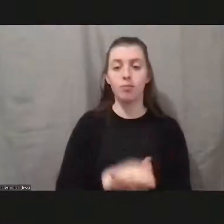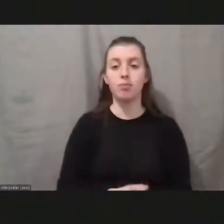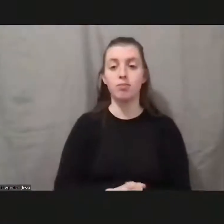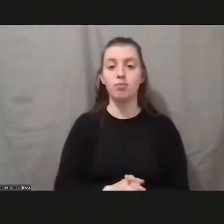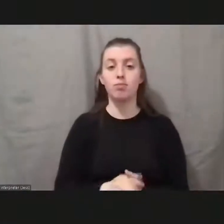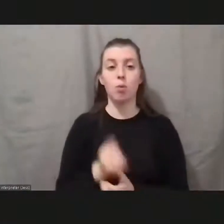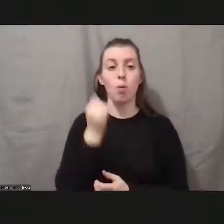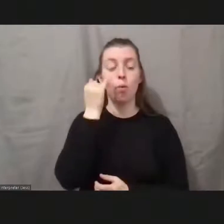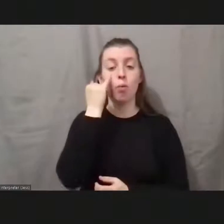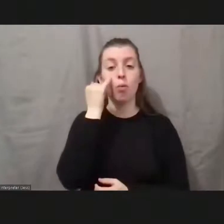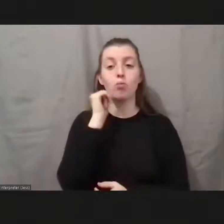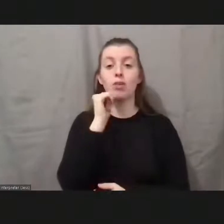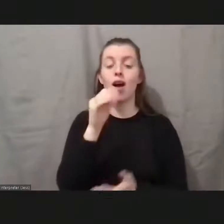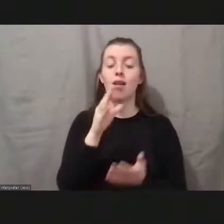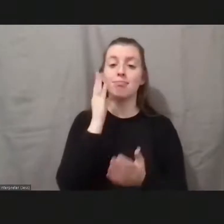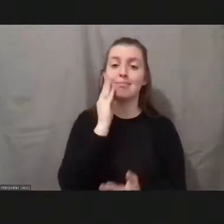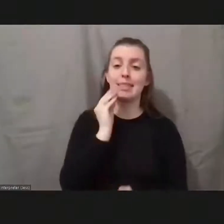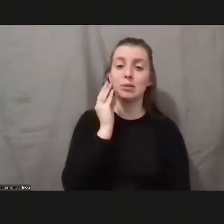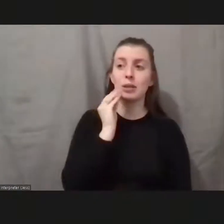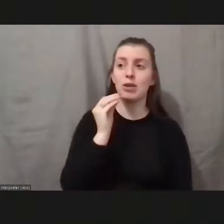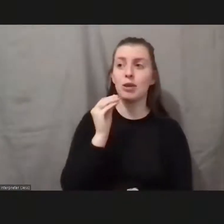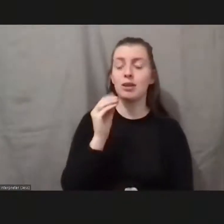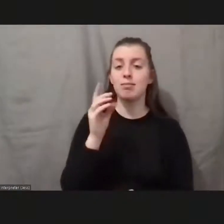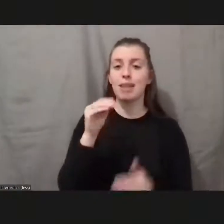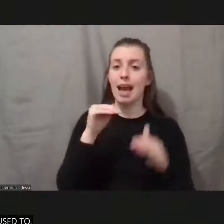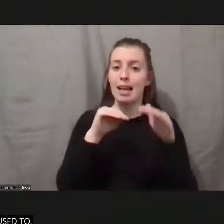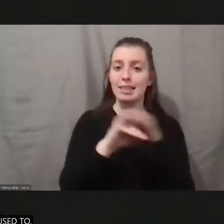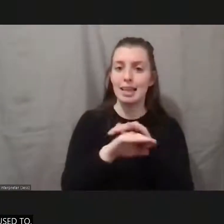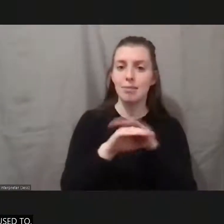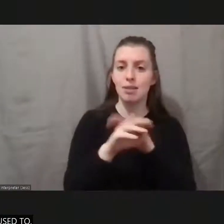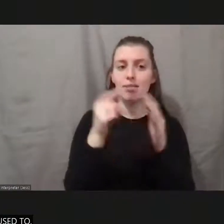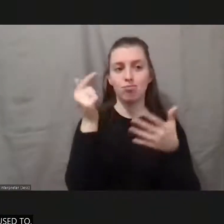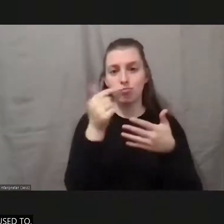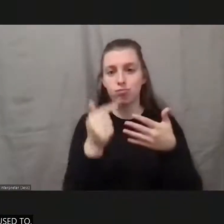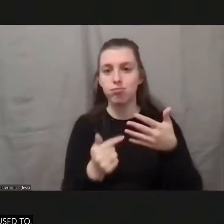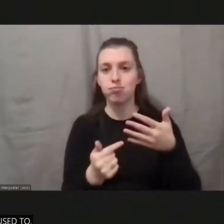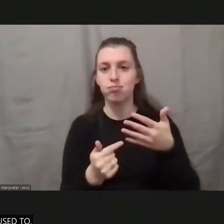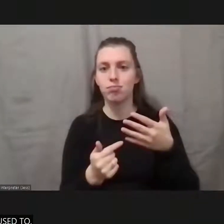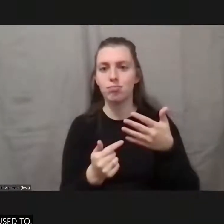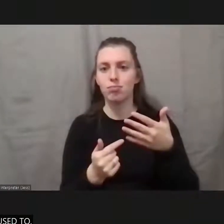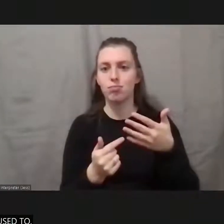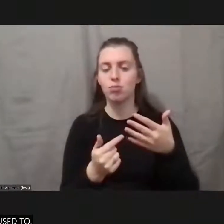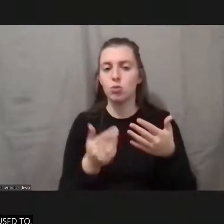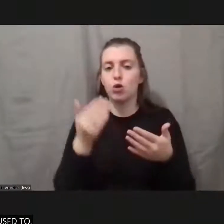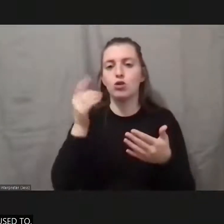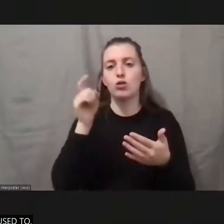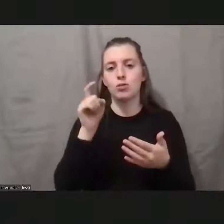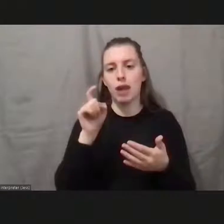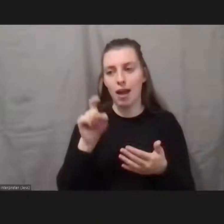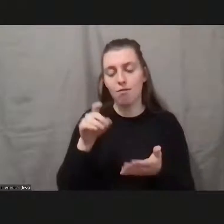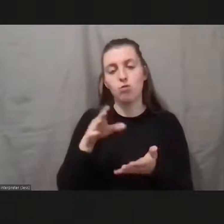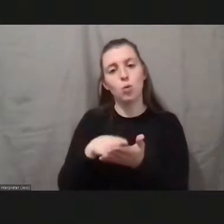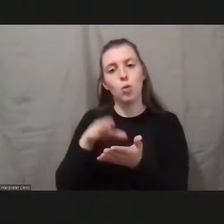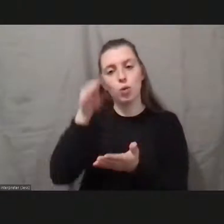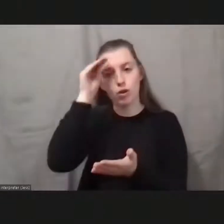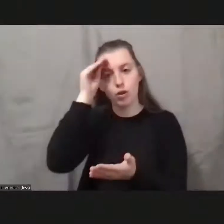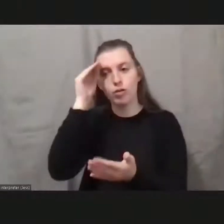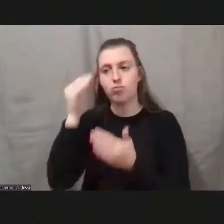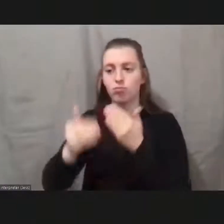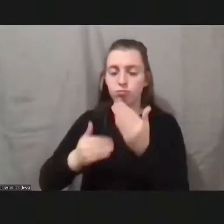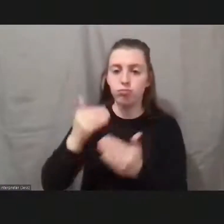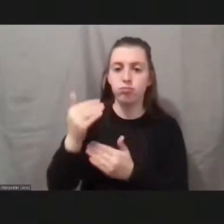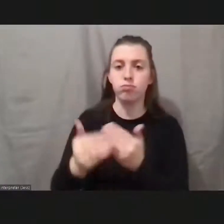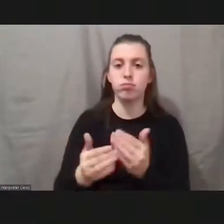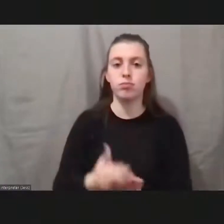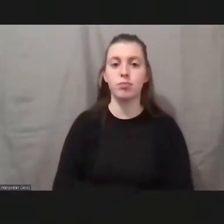And we definitely don't want people to go on the assumptions that they've got from their community or their upbringing. We